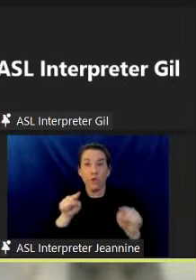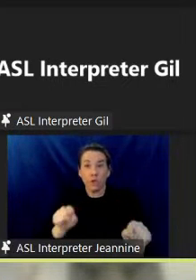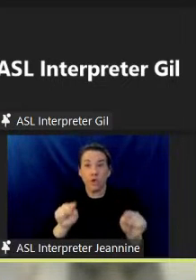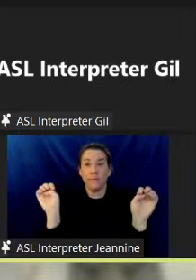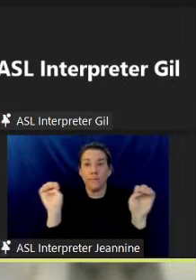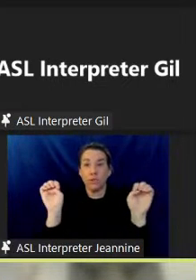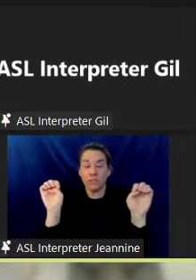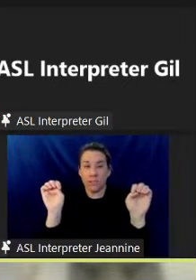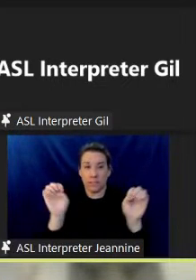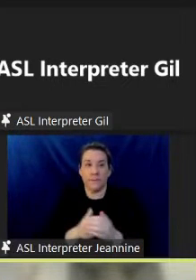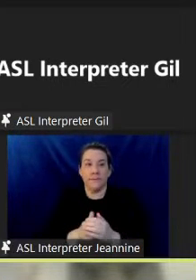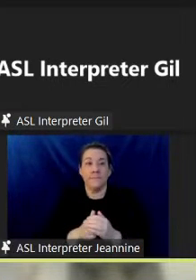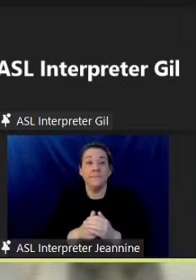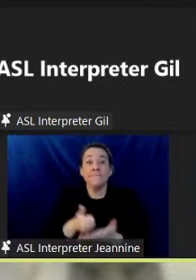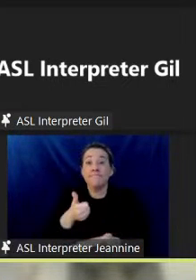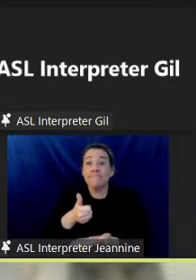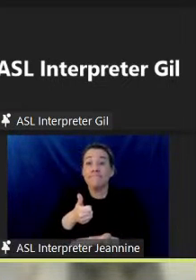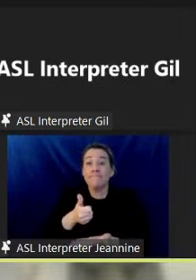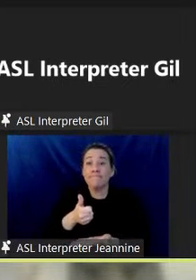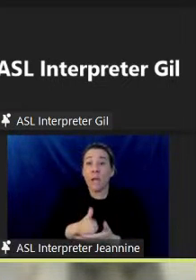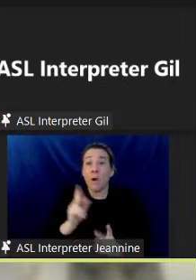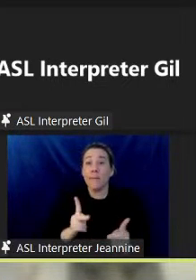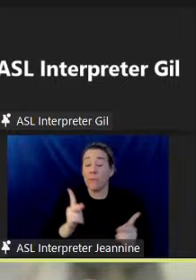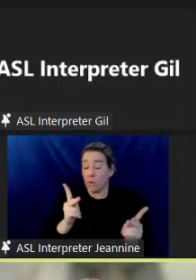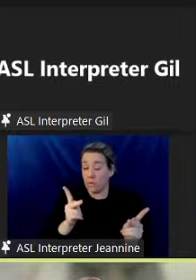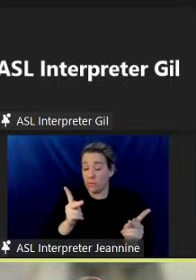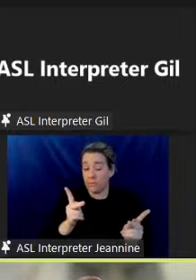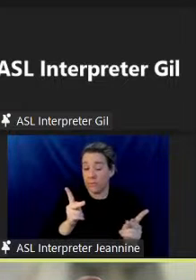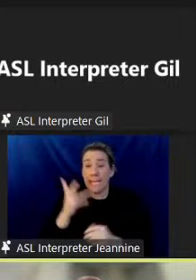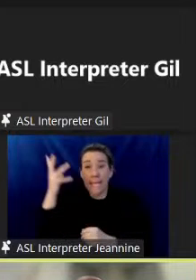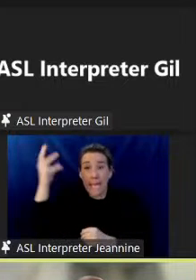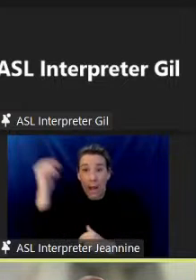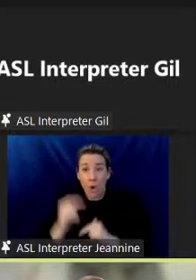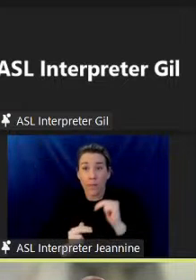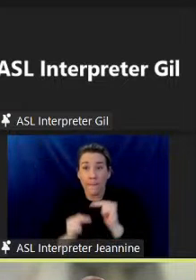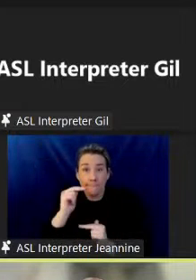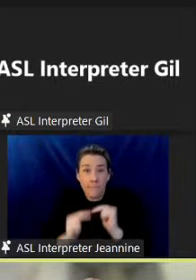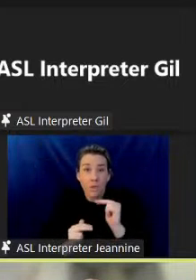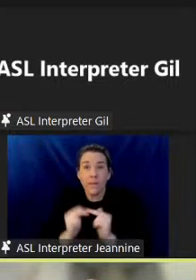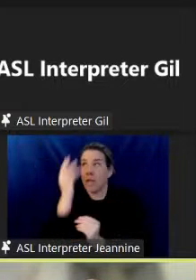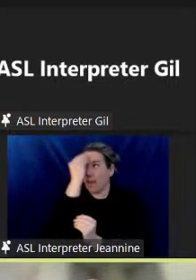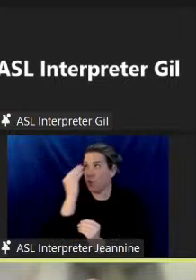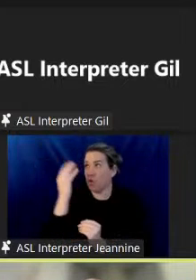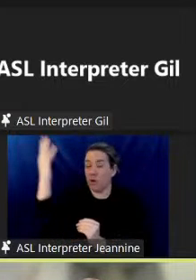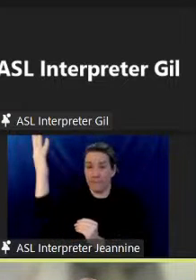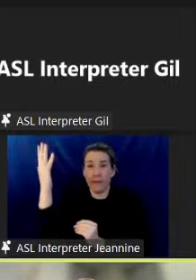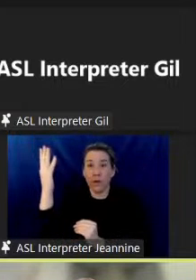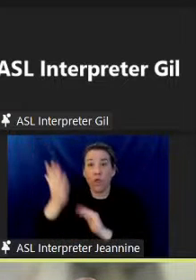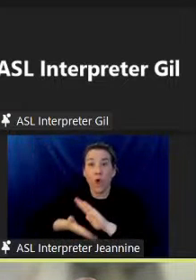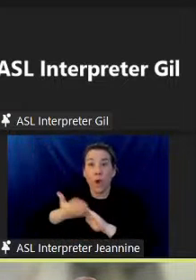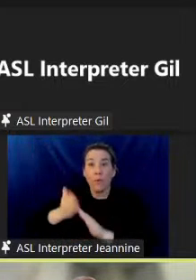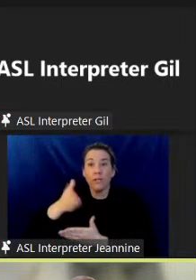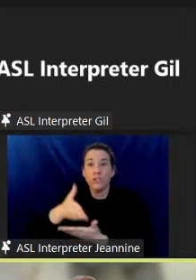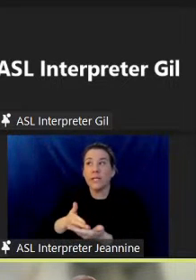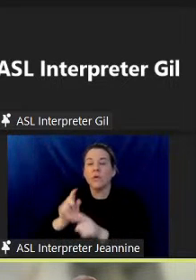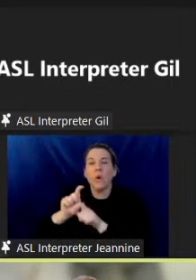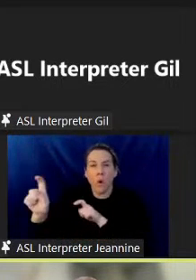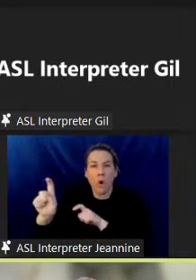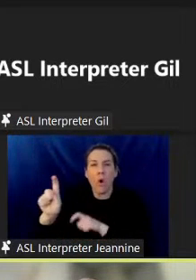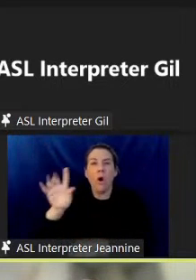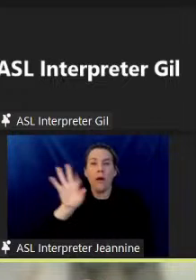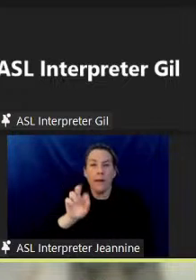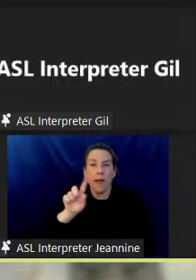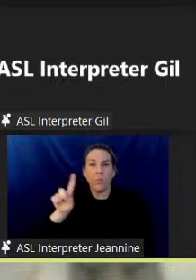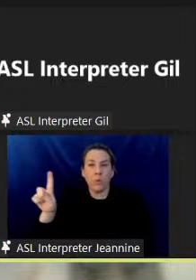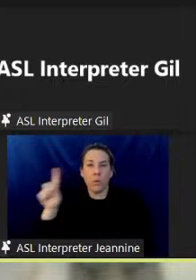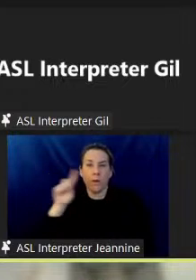They'll evaluate specific building emergency type things and notify the operations section or call 911